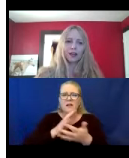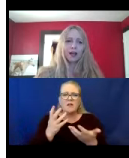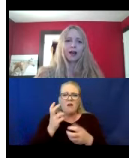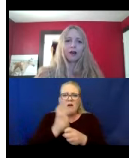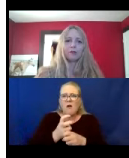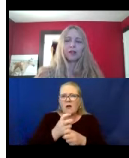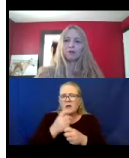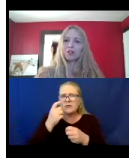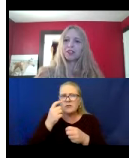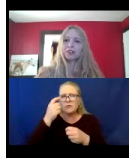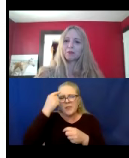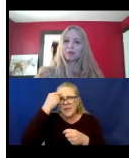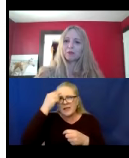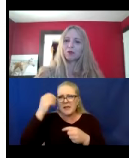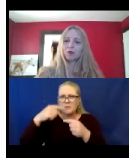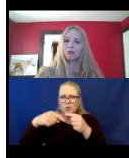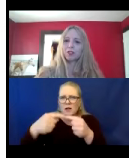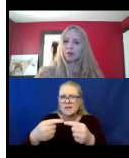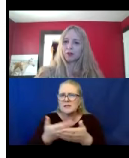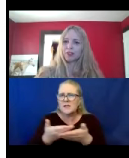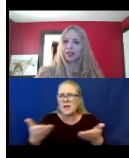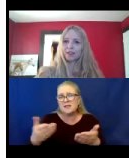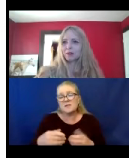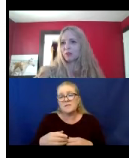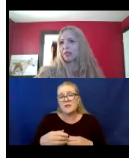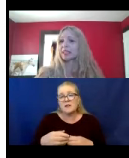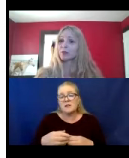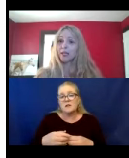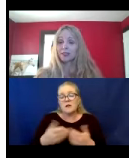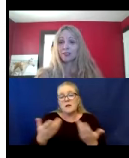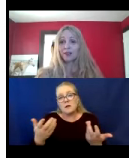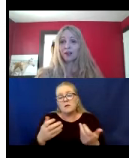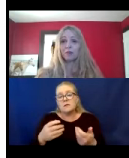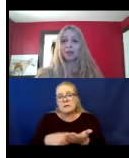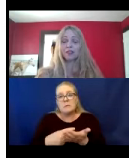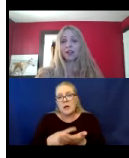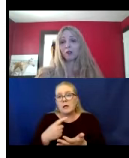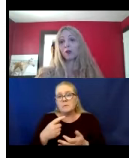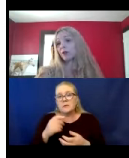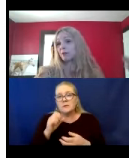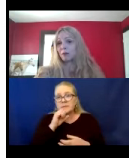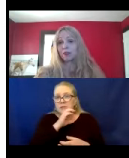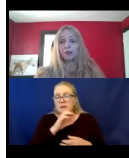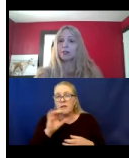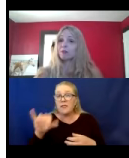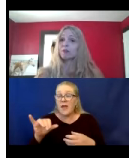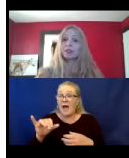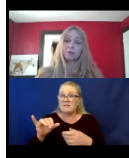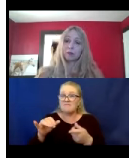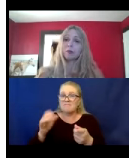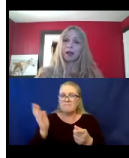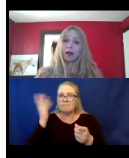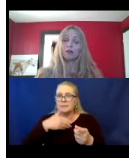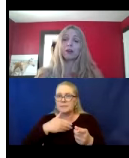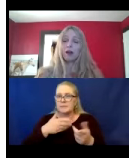processing. Unfortunately, sometimes for older adults, that's a symptom that gets missed because that, or even with other disabilities